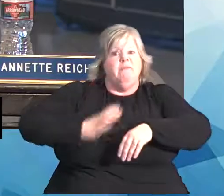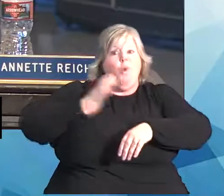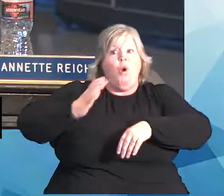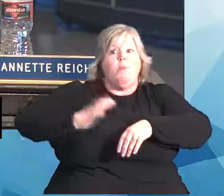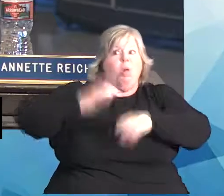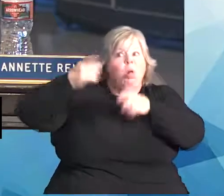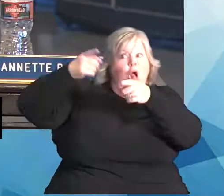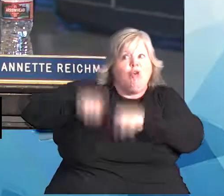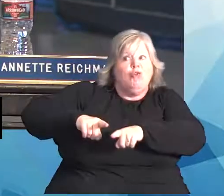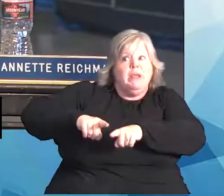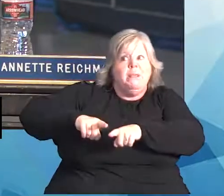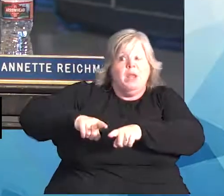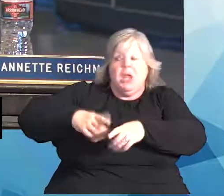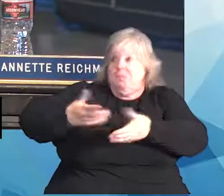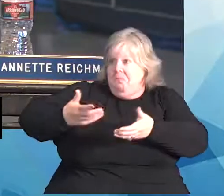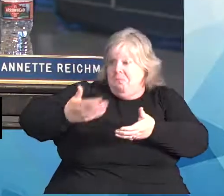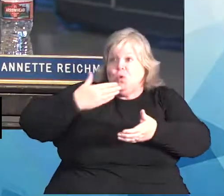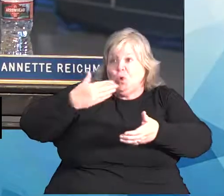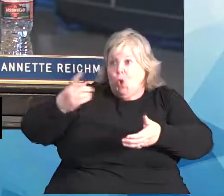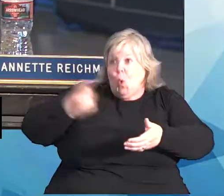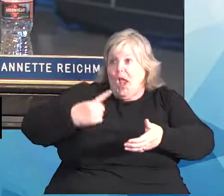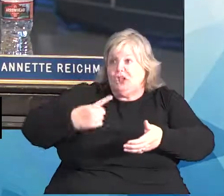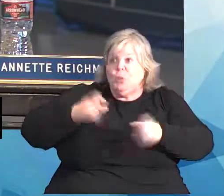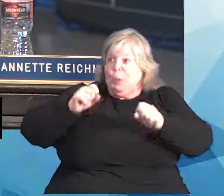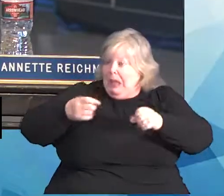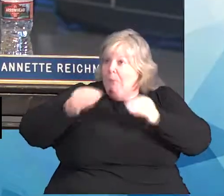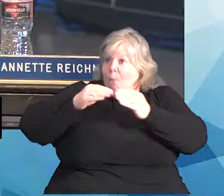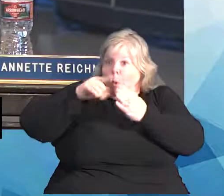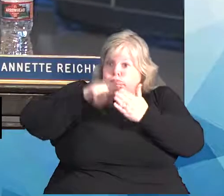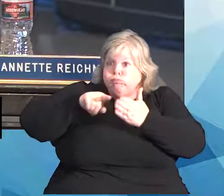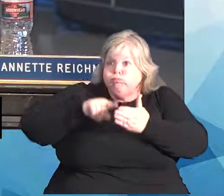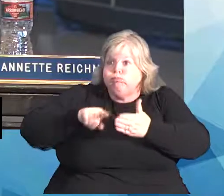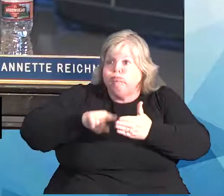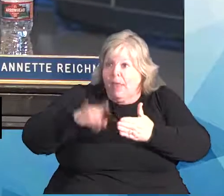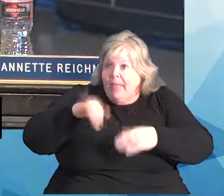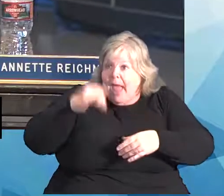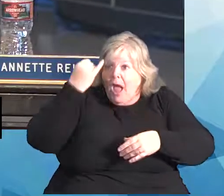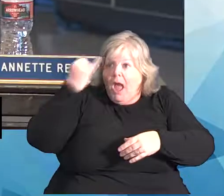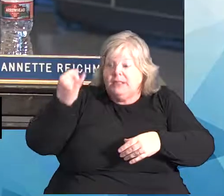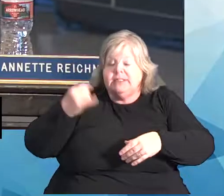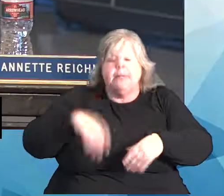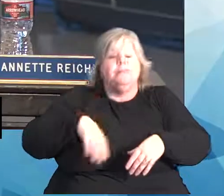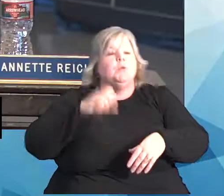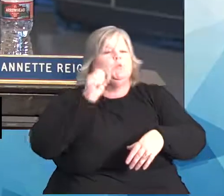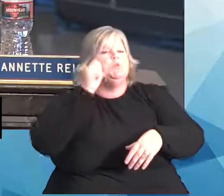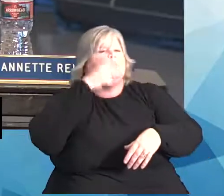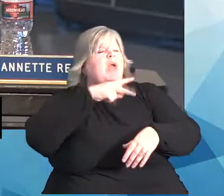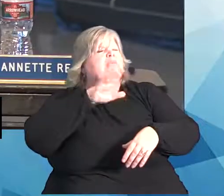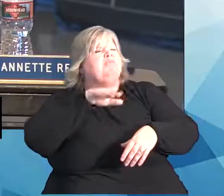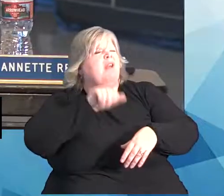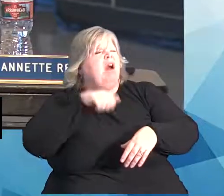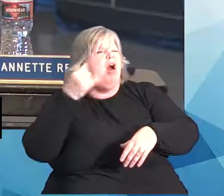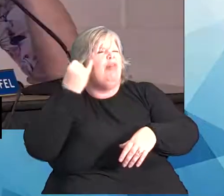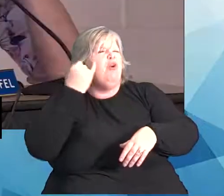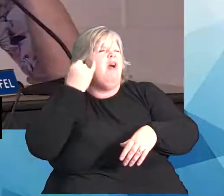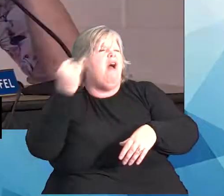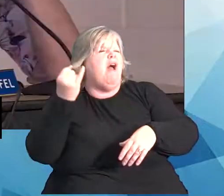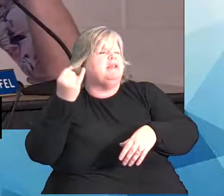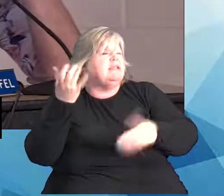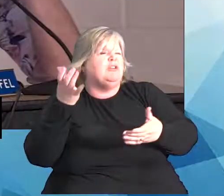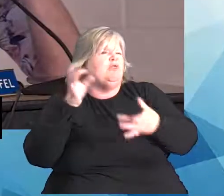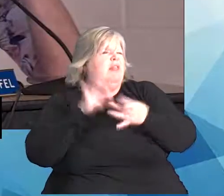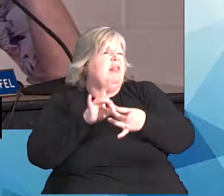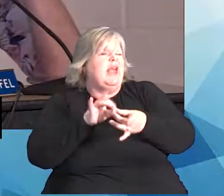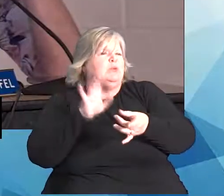good question, and we can explore that. The other idea that sort of has popped up in regards,